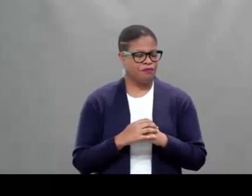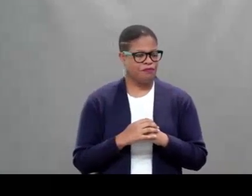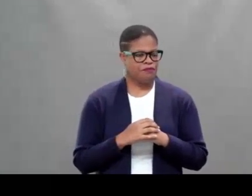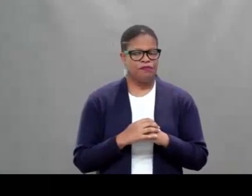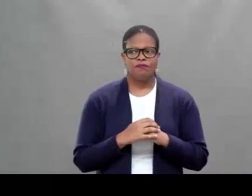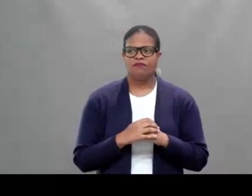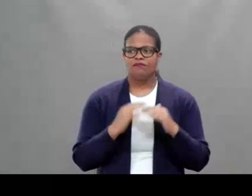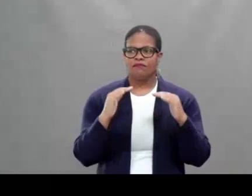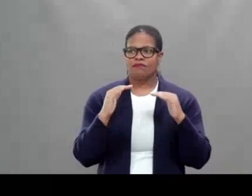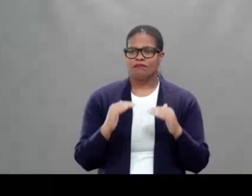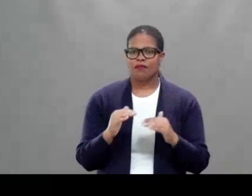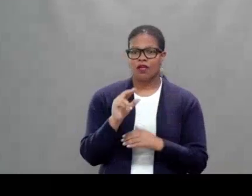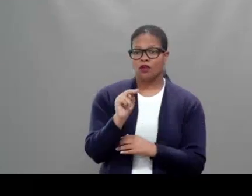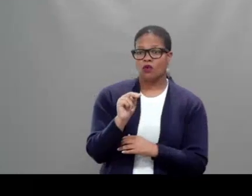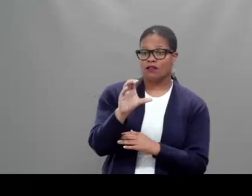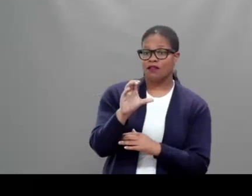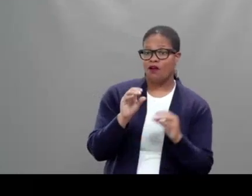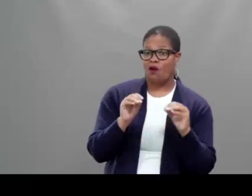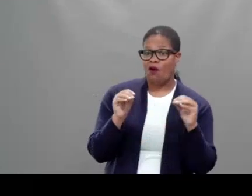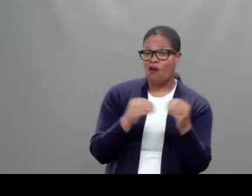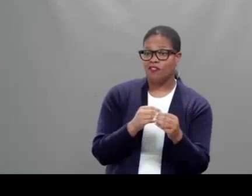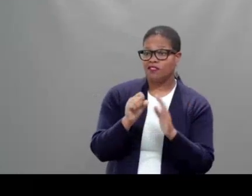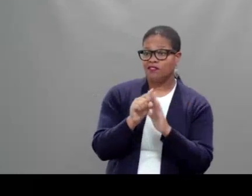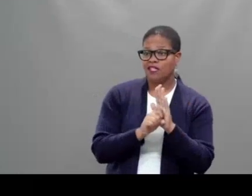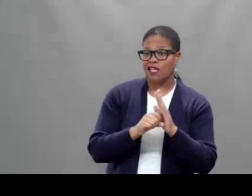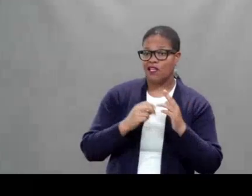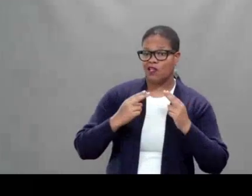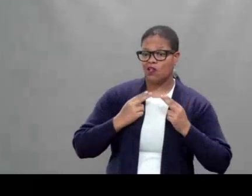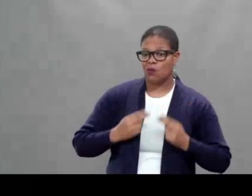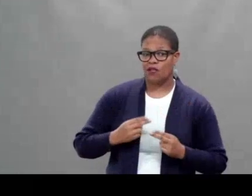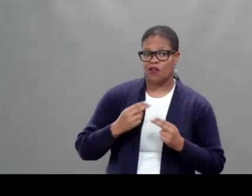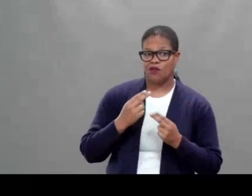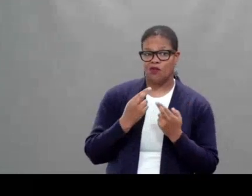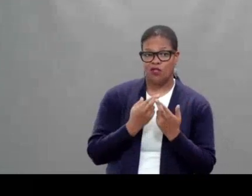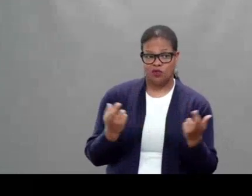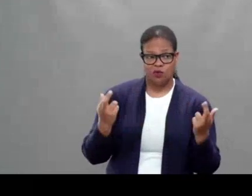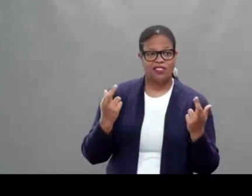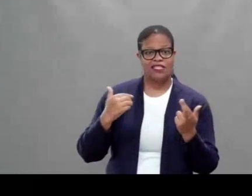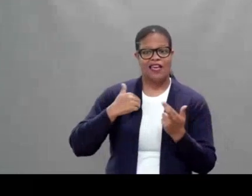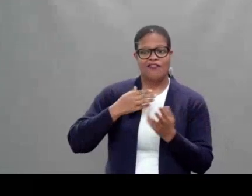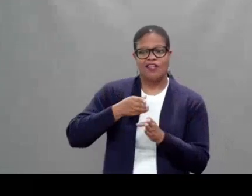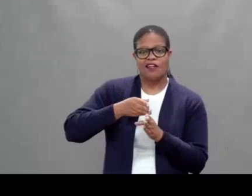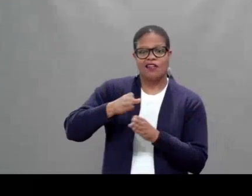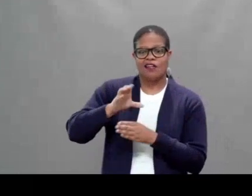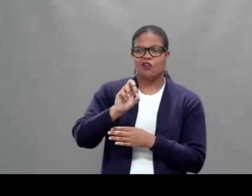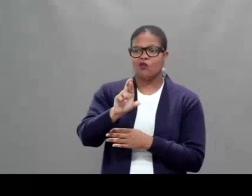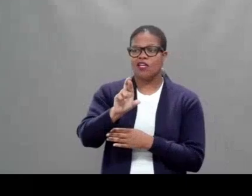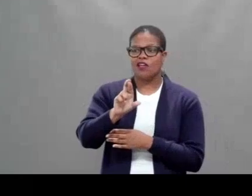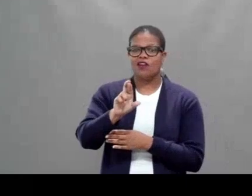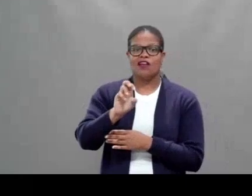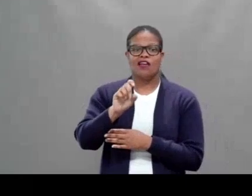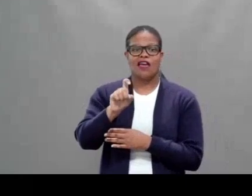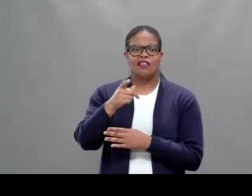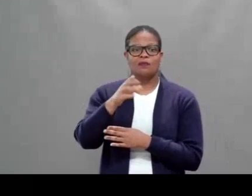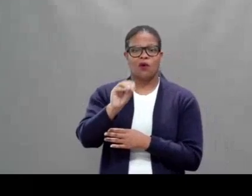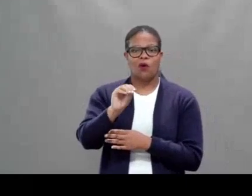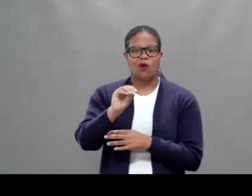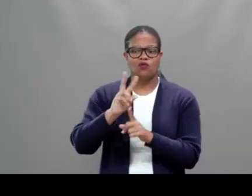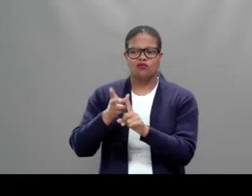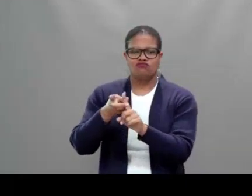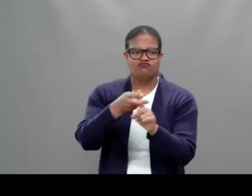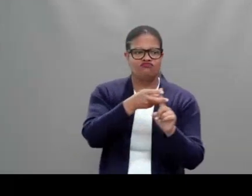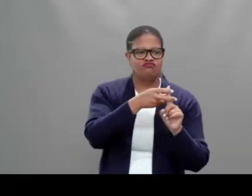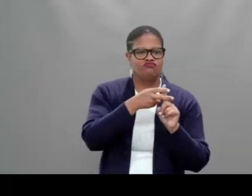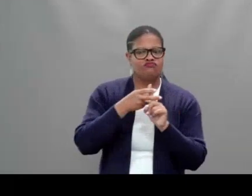Carolina Office of State Human Resources is having a career expo on November 10th to recruit for possible